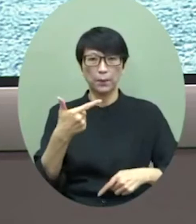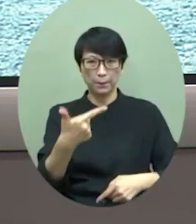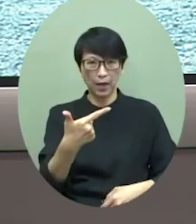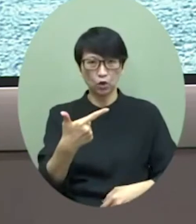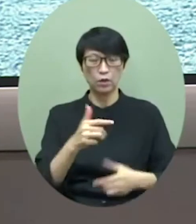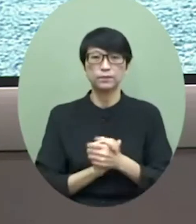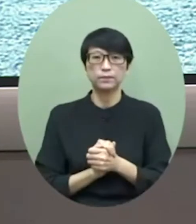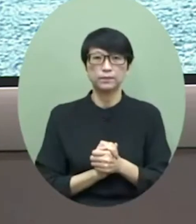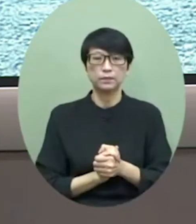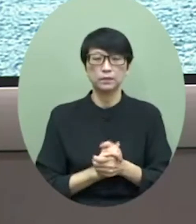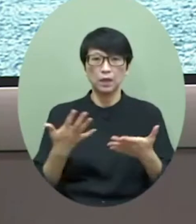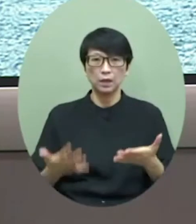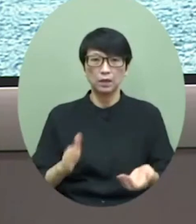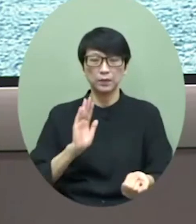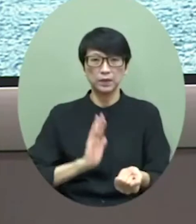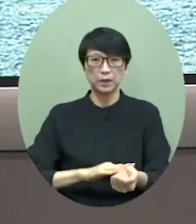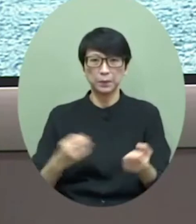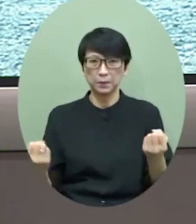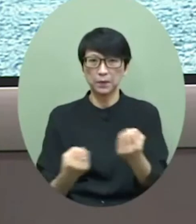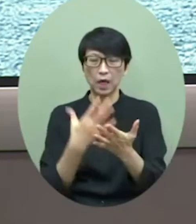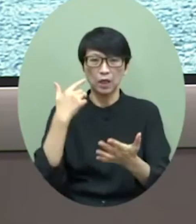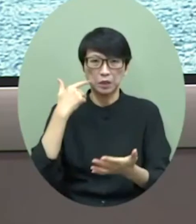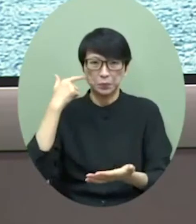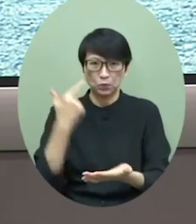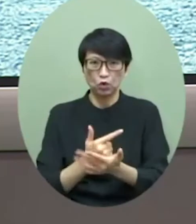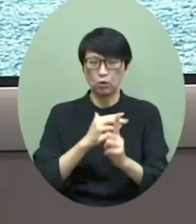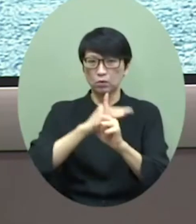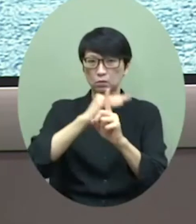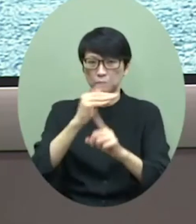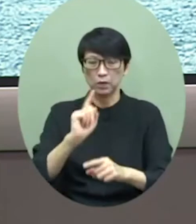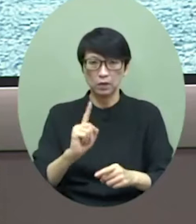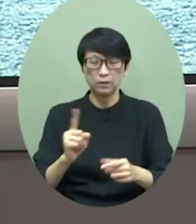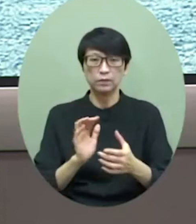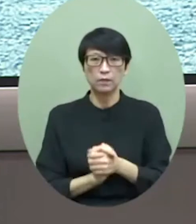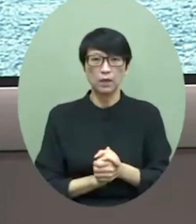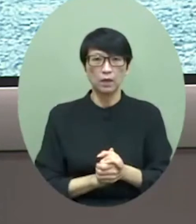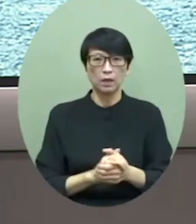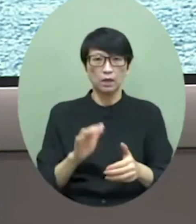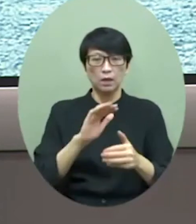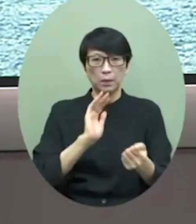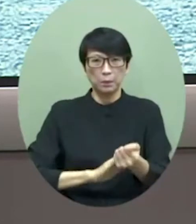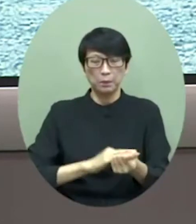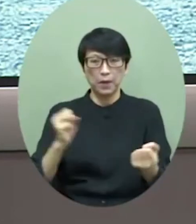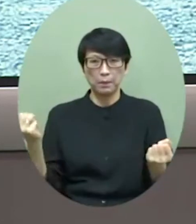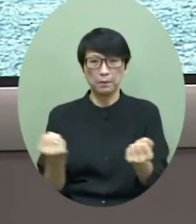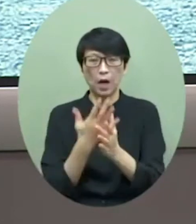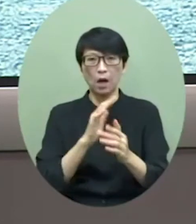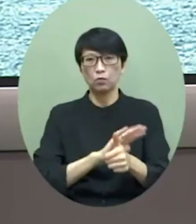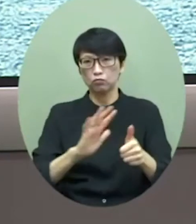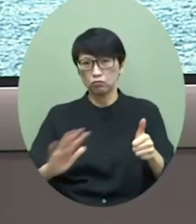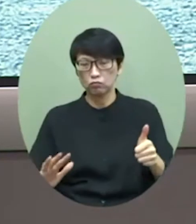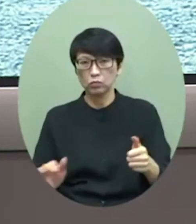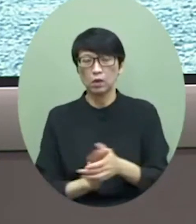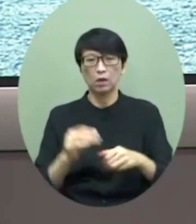it will cover 8 aspects. Firstly, how severe the epidemic is, and